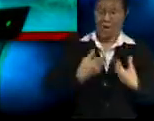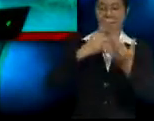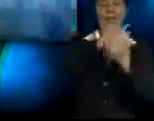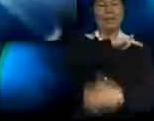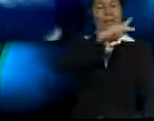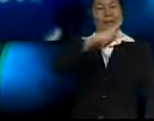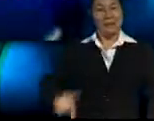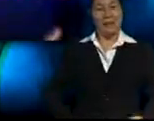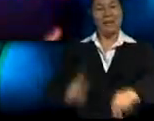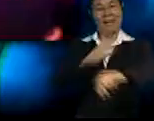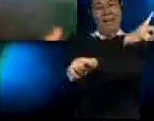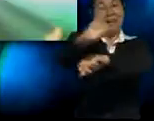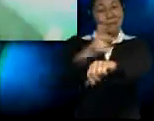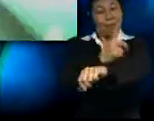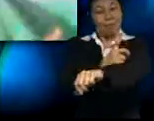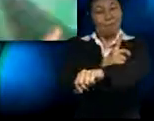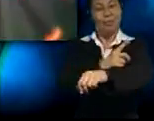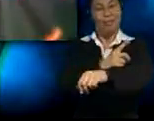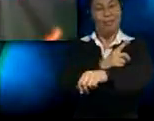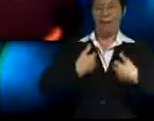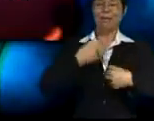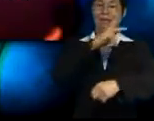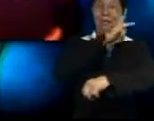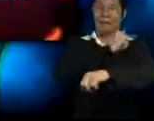kingdom. Animal kingdom.